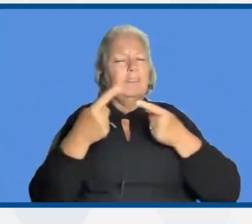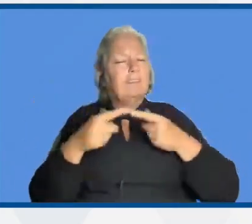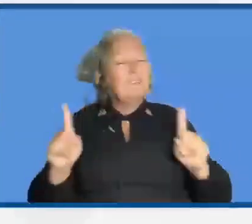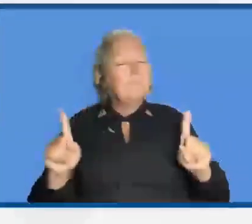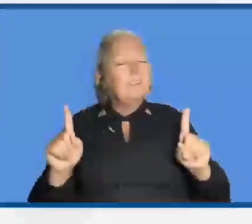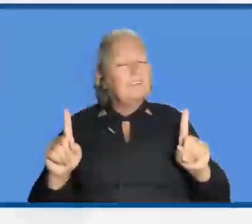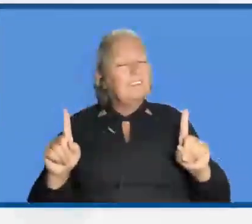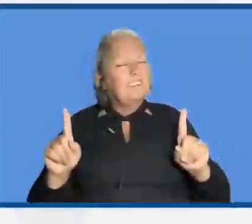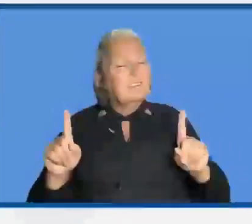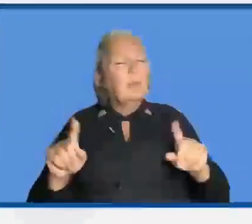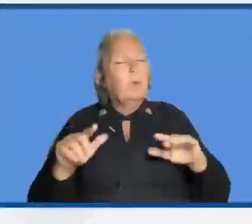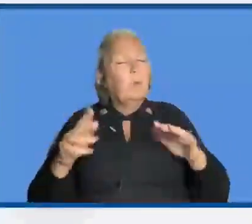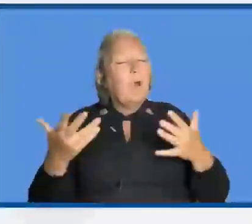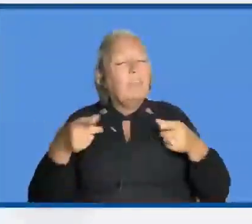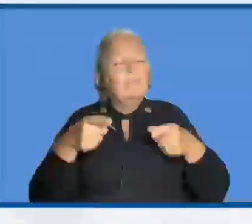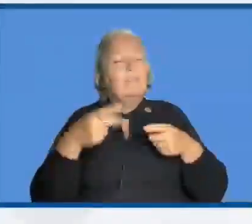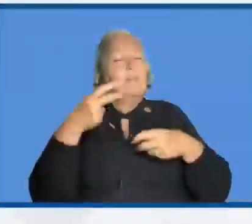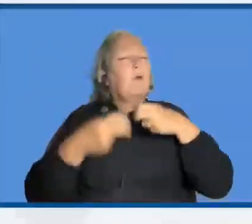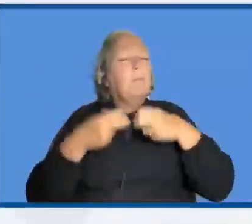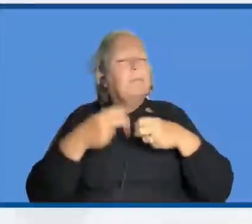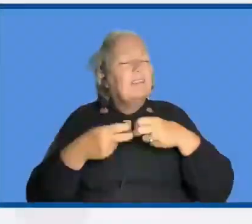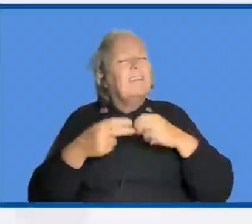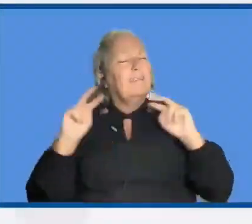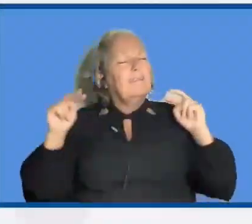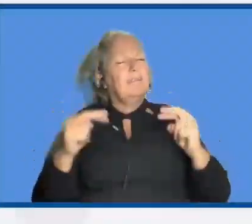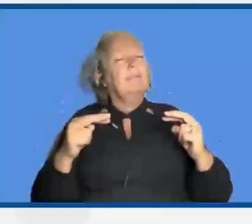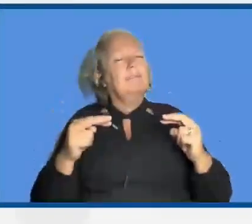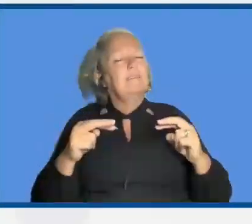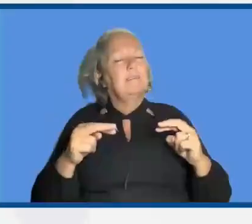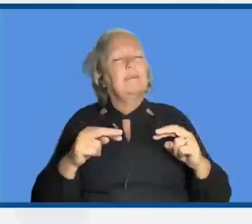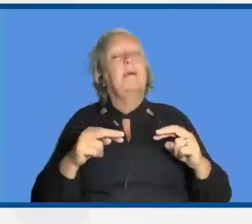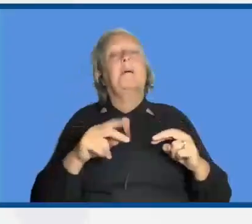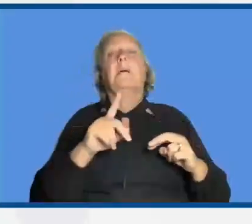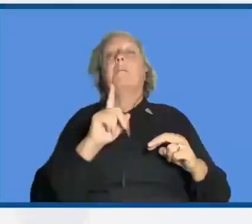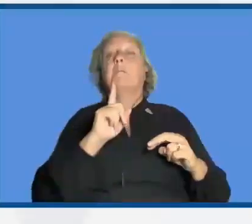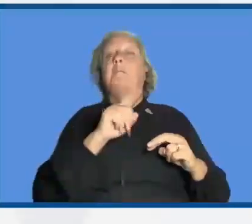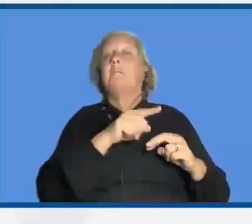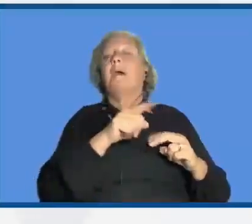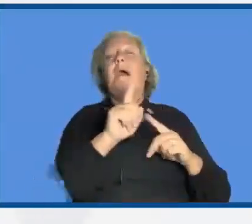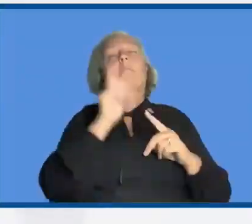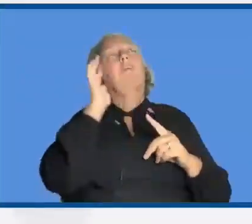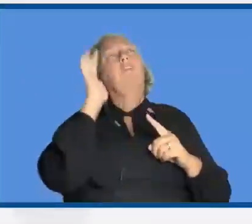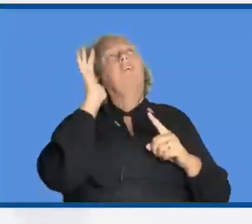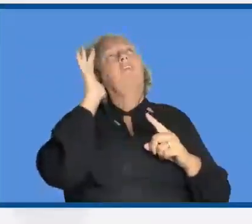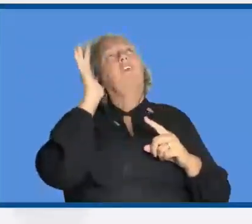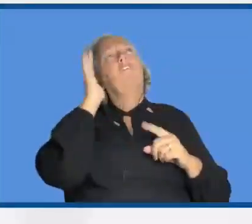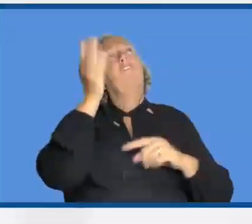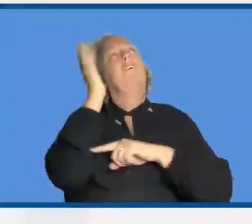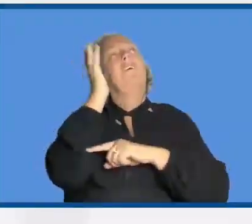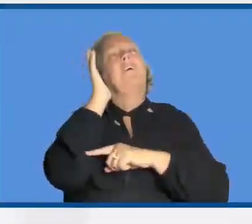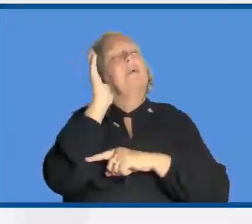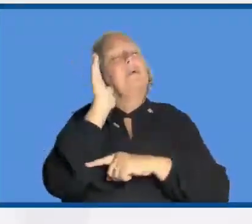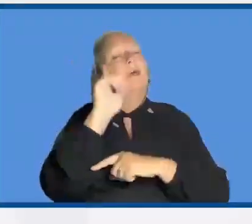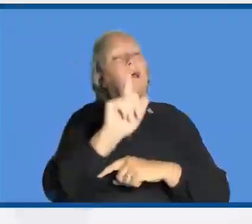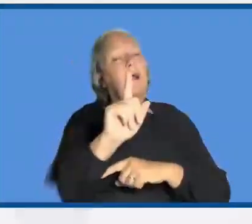just interesting theory, but very good examples of how working multidisciplinary